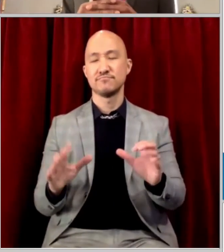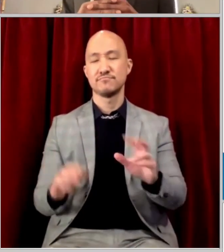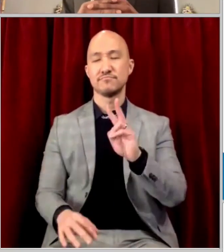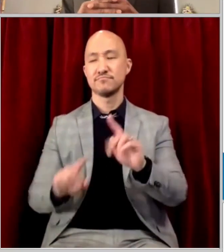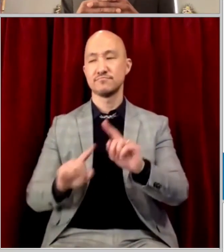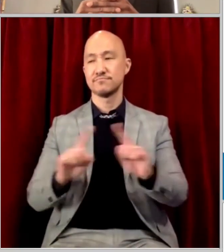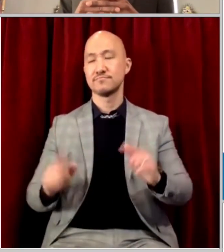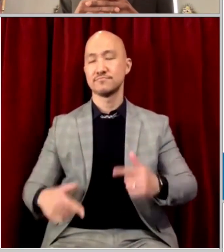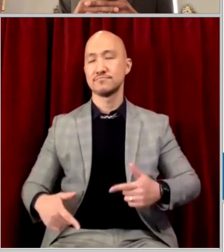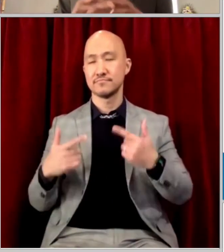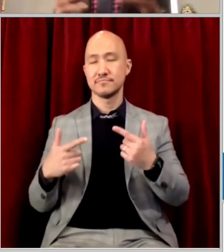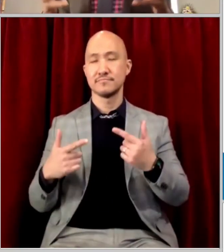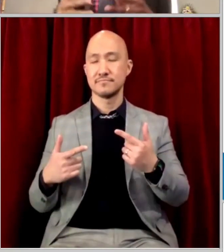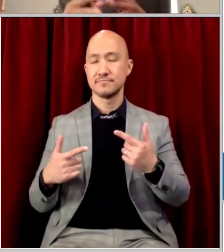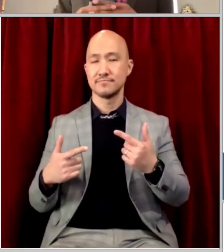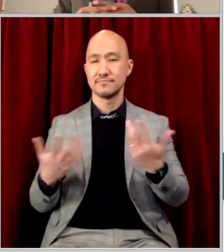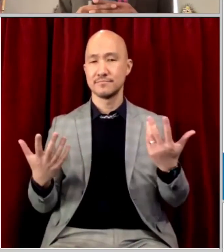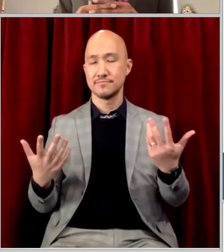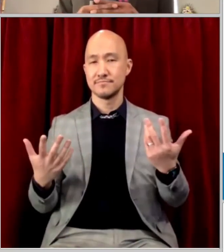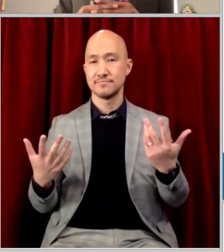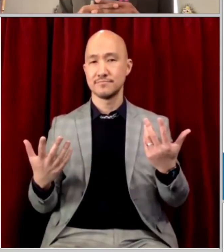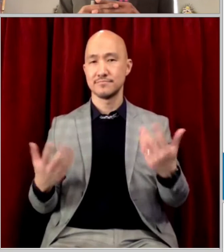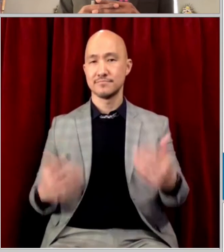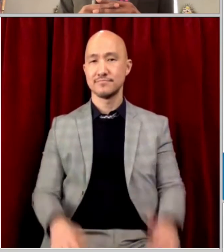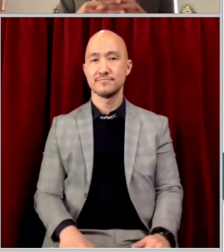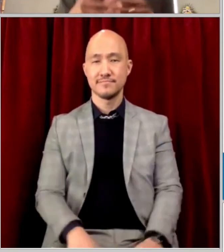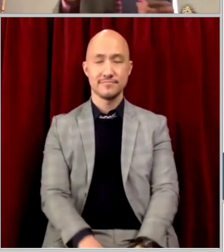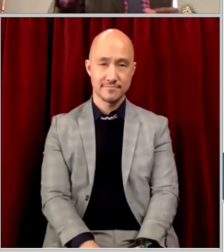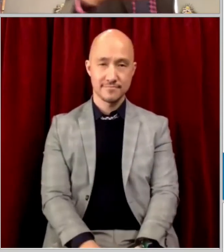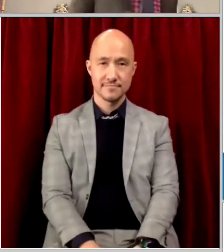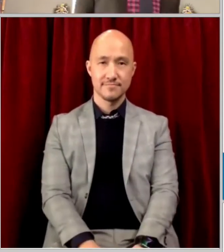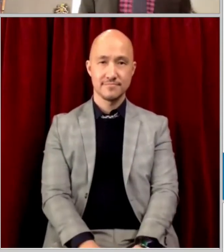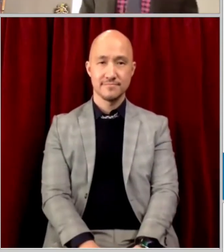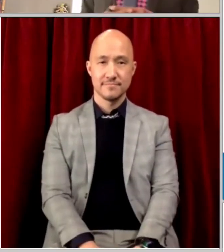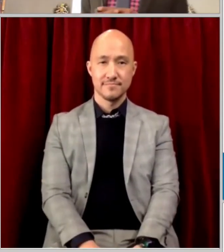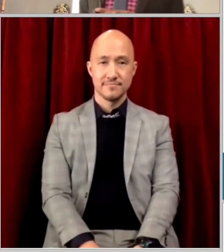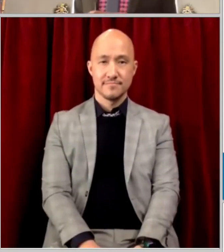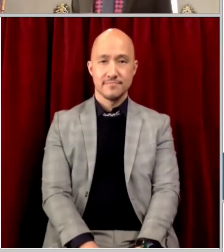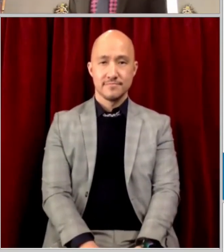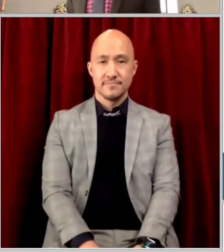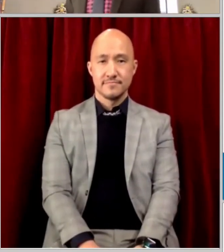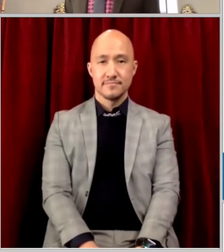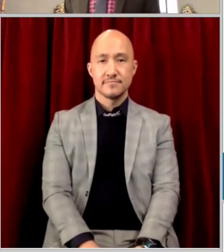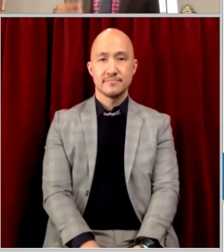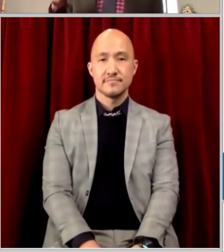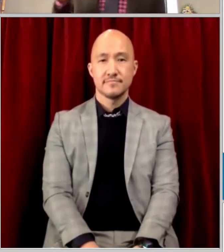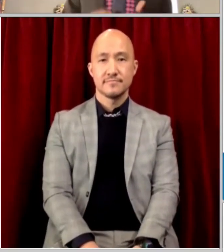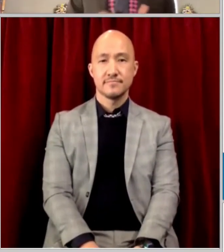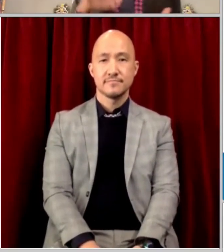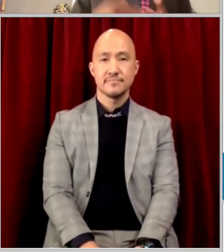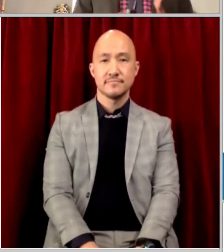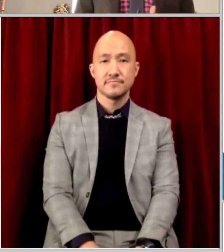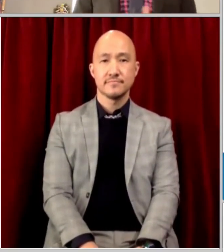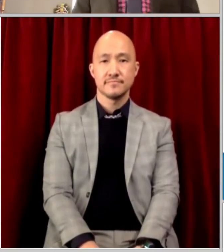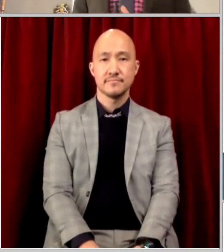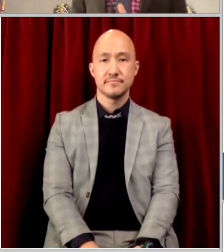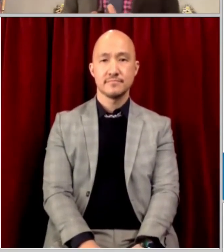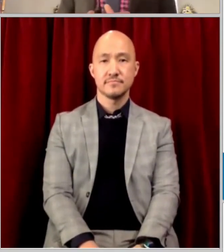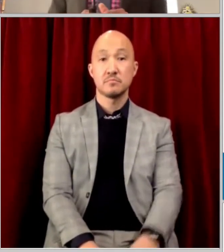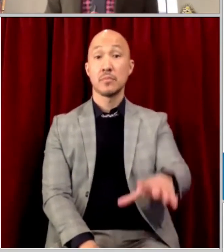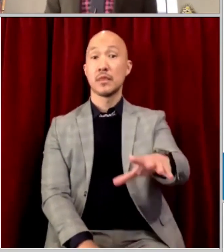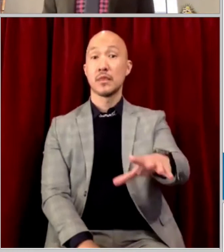same. They all need to be the same. Finding out what is acceptable to the Lord and have no